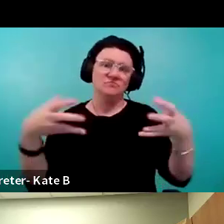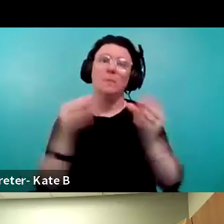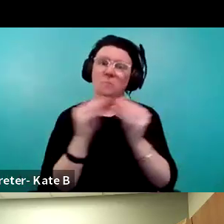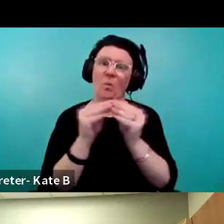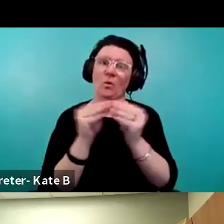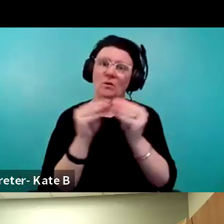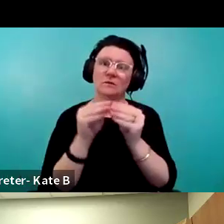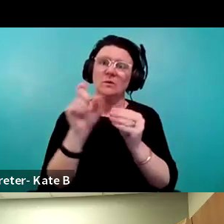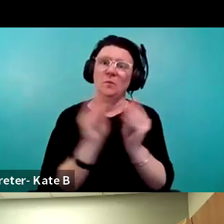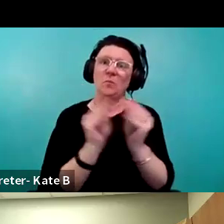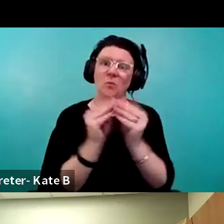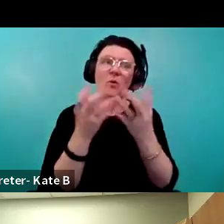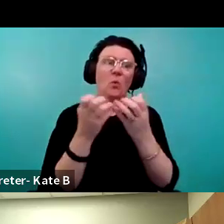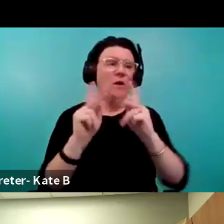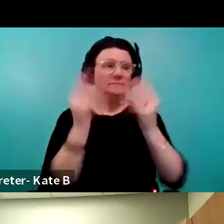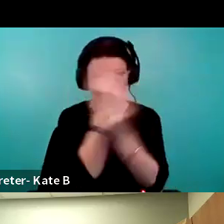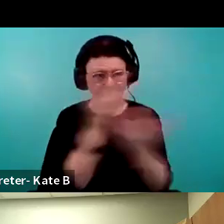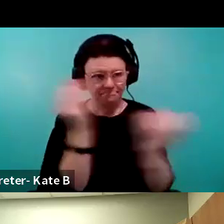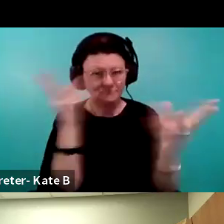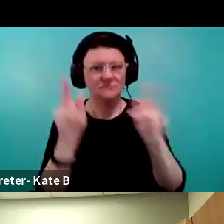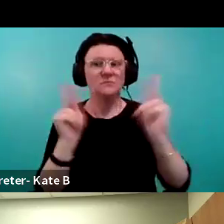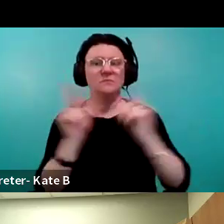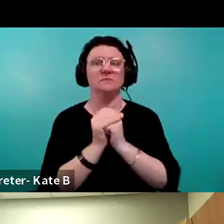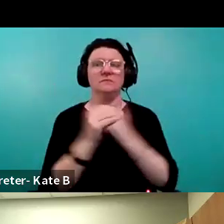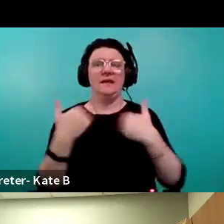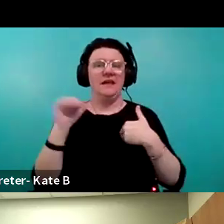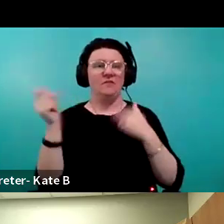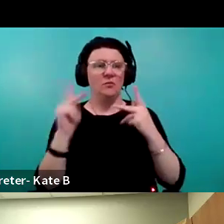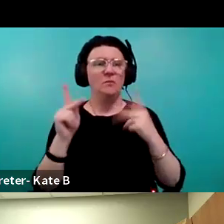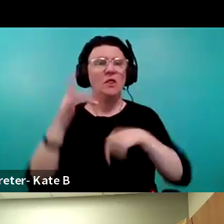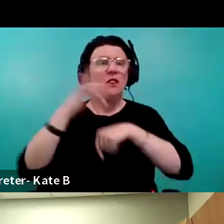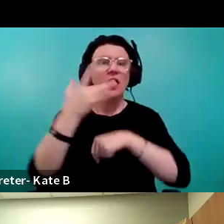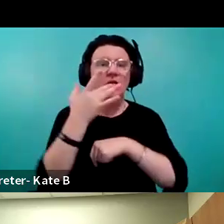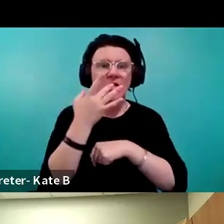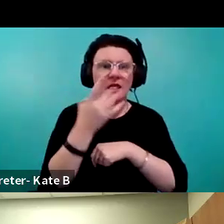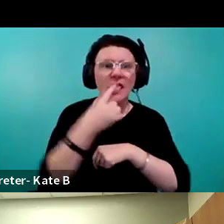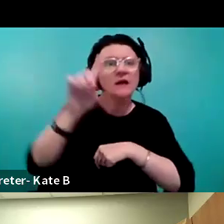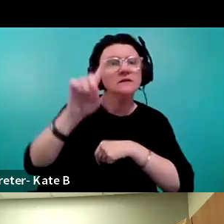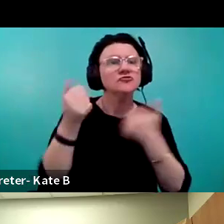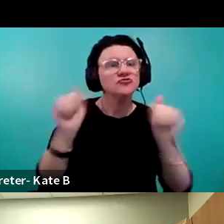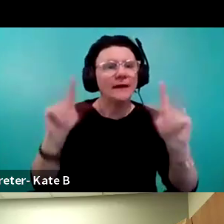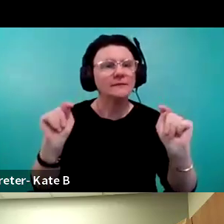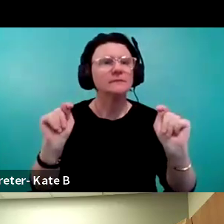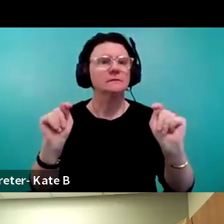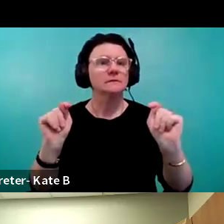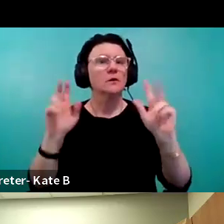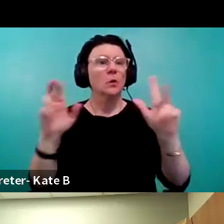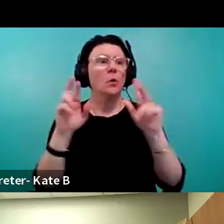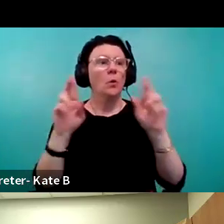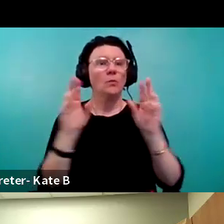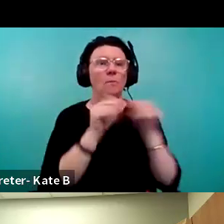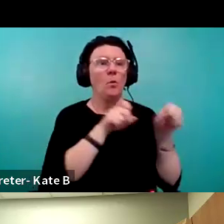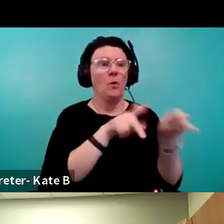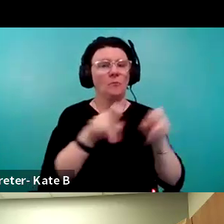more. We want to get the word out. We want to have others try it, and so that the